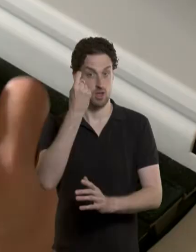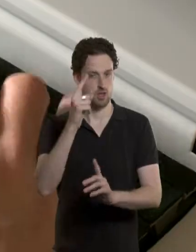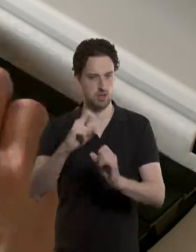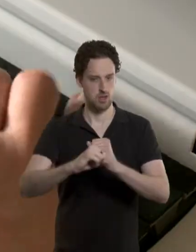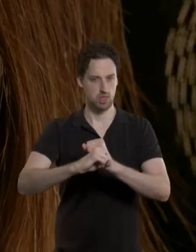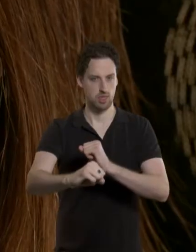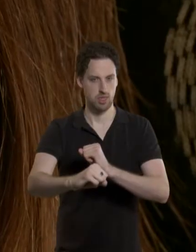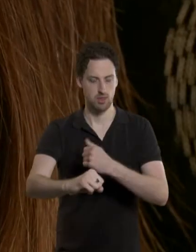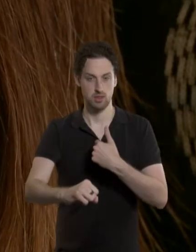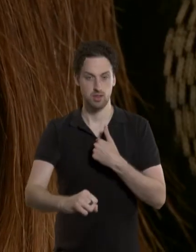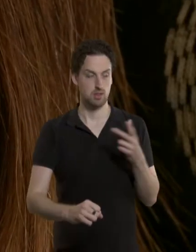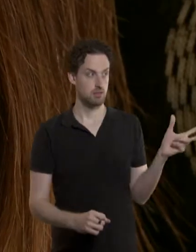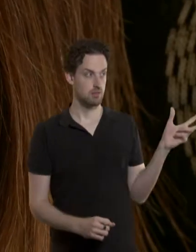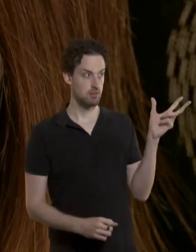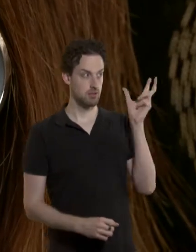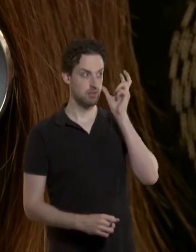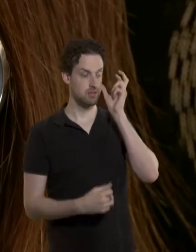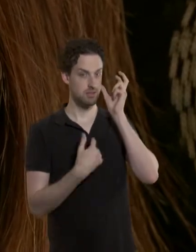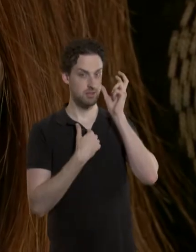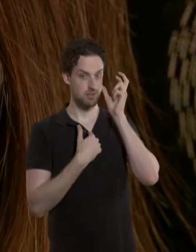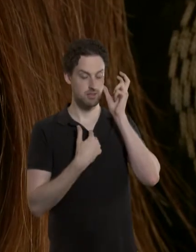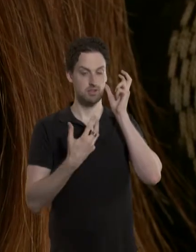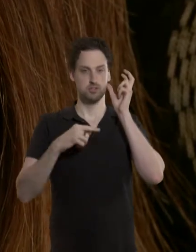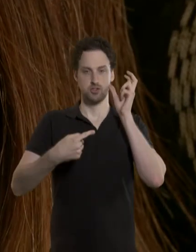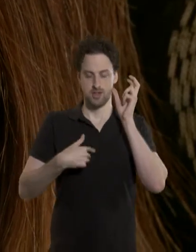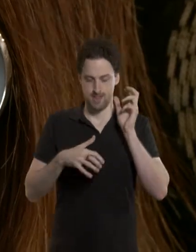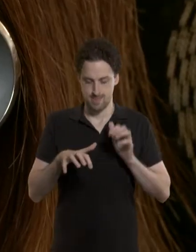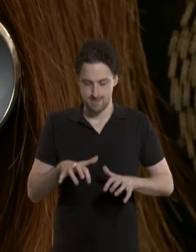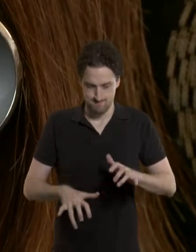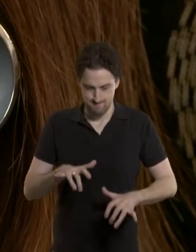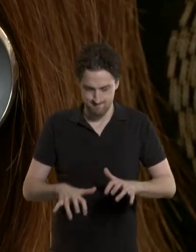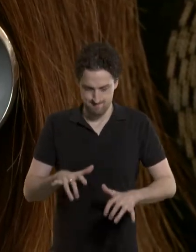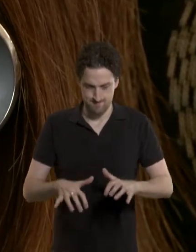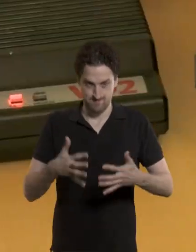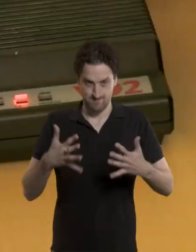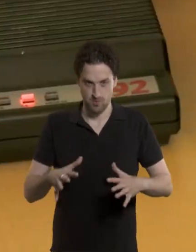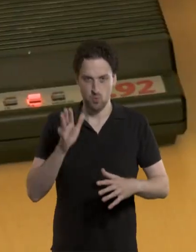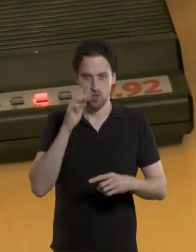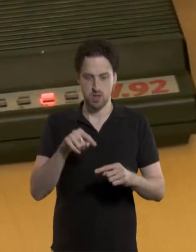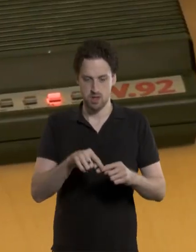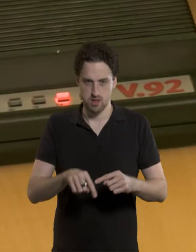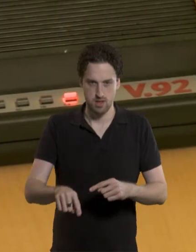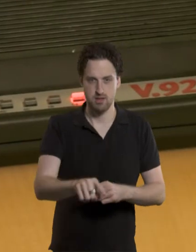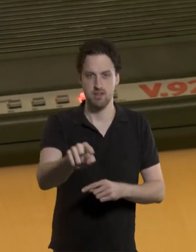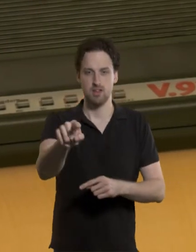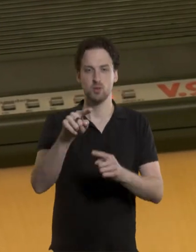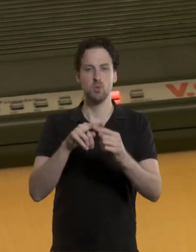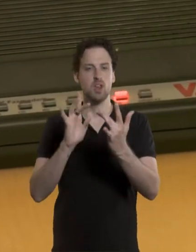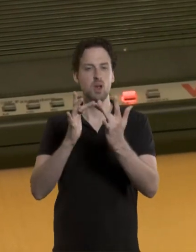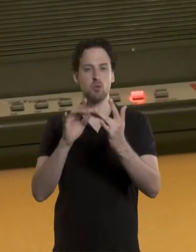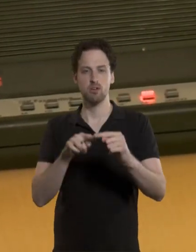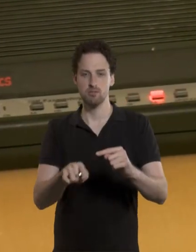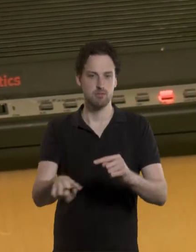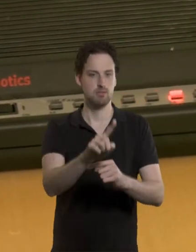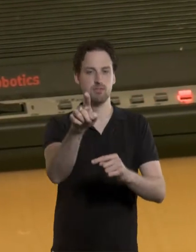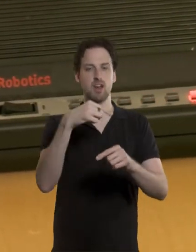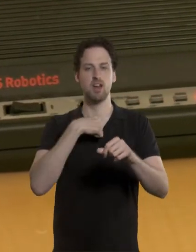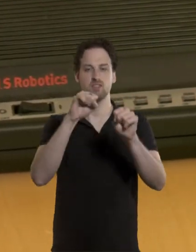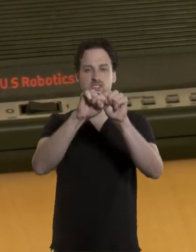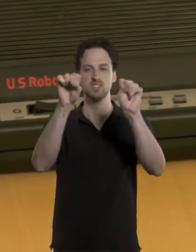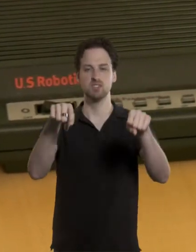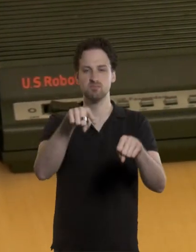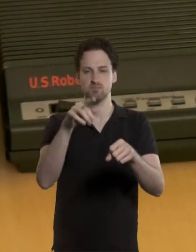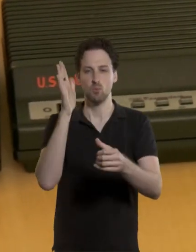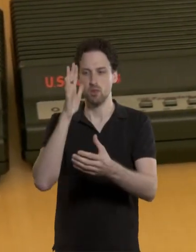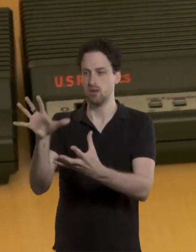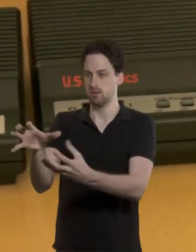generating. So there is a bit of a lag. I'm hearing it, I'm writing it, it's processing through the modem, it's going across to the network, and going